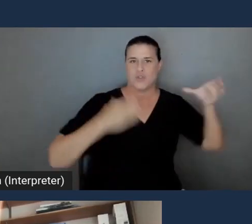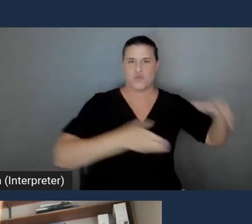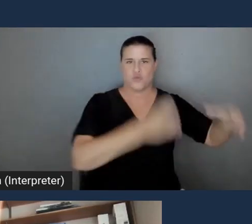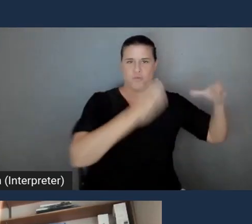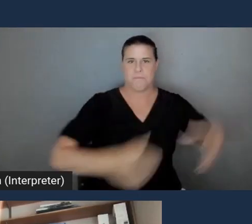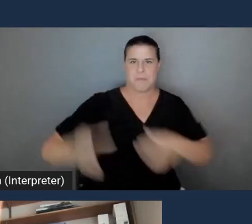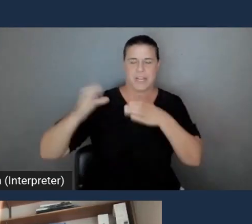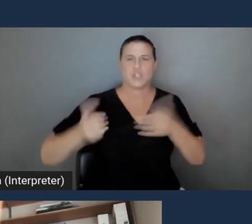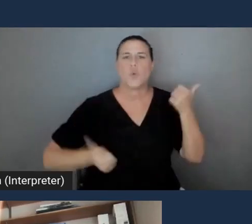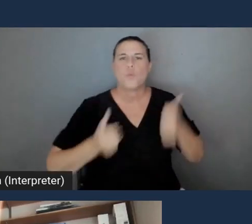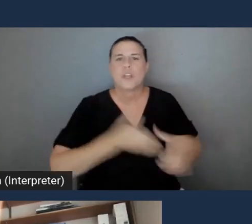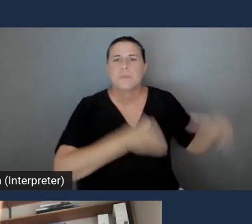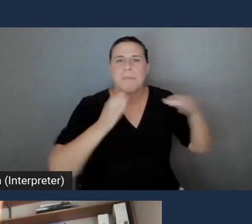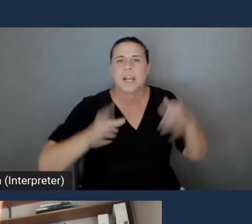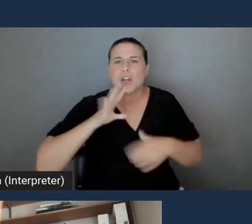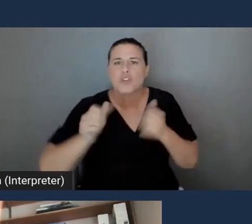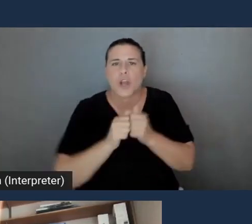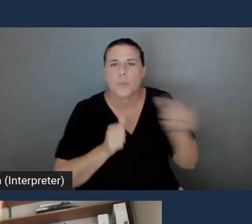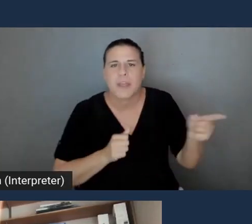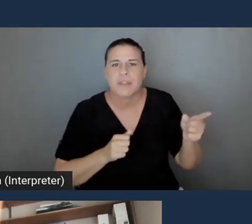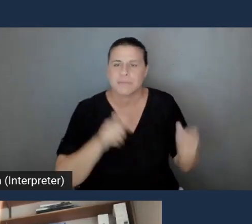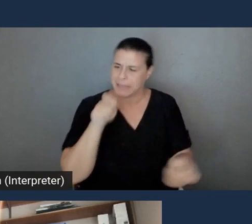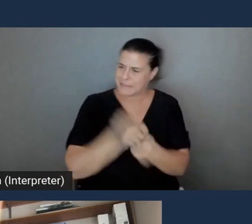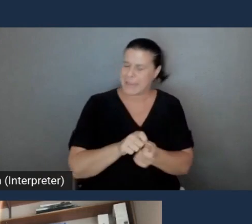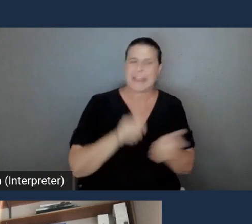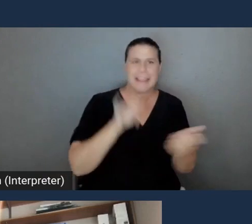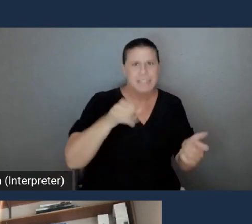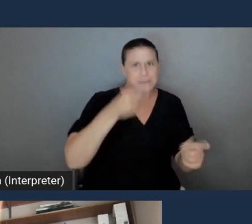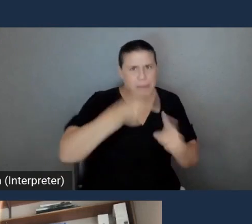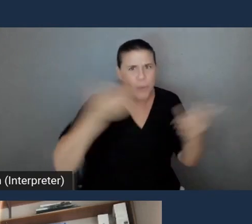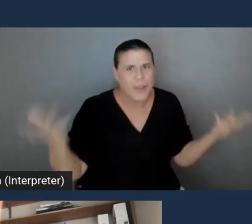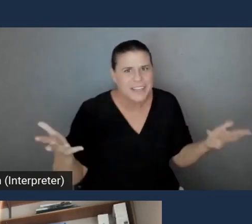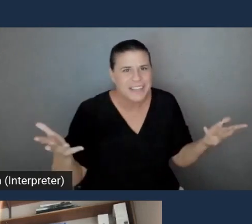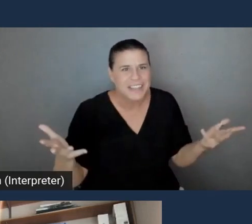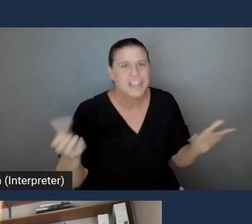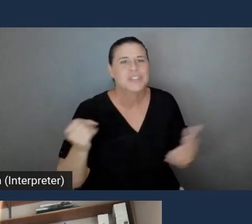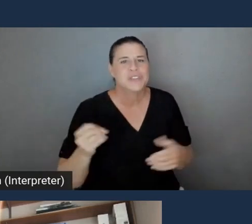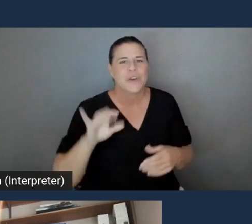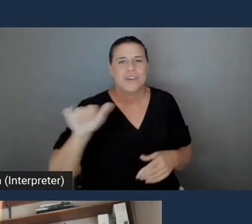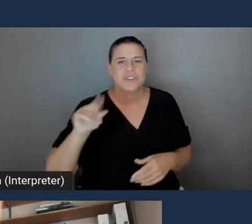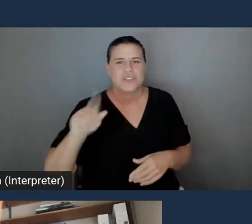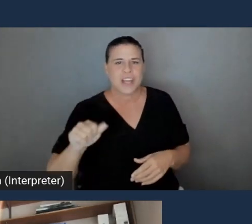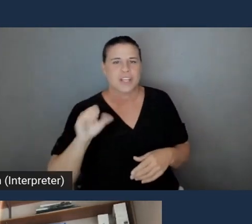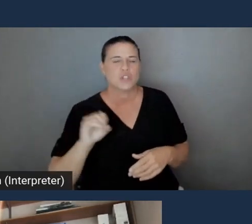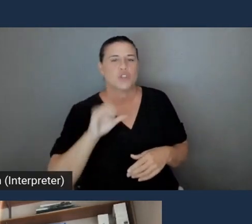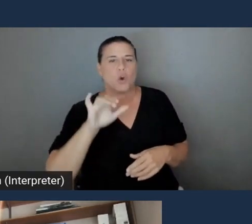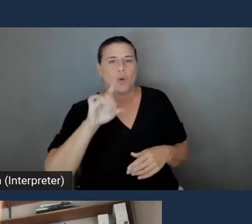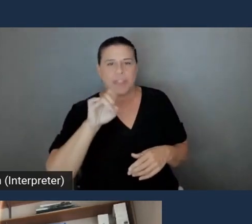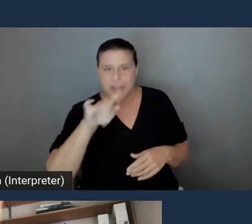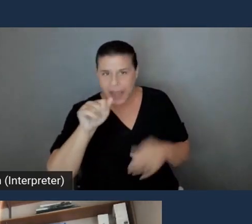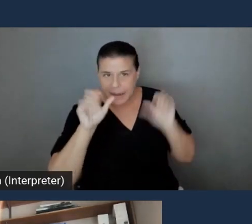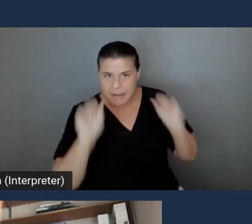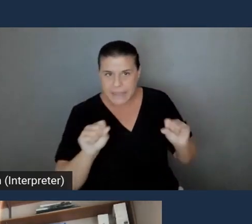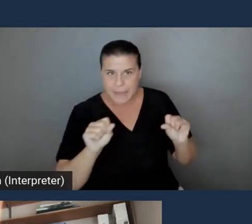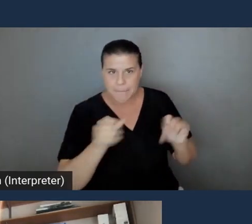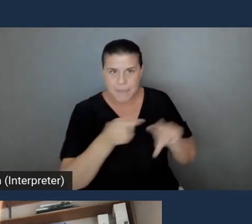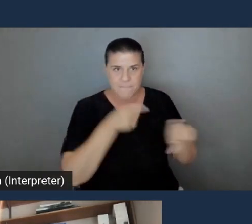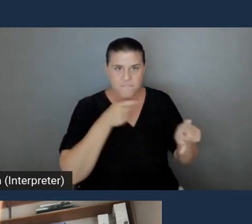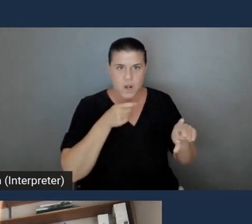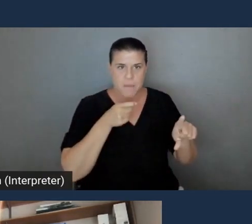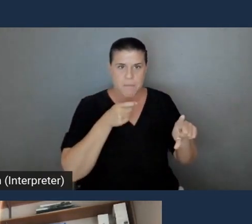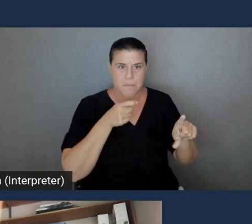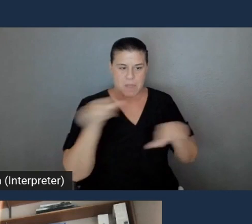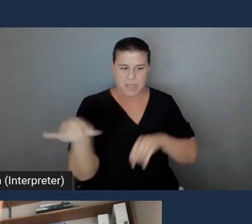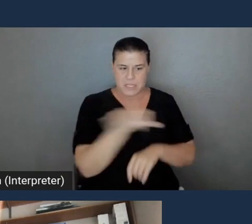buckets? Which bucket are you talking to, Darko? Okay, exactly. Yeah, that's the point, right? So in that case, the data can be out of sync,